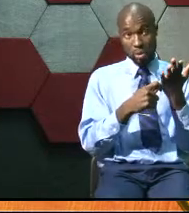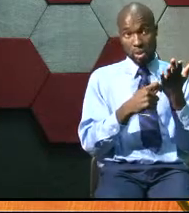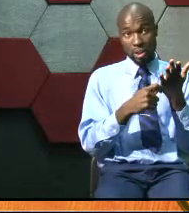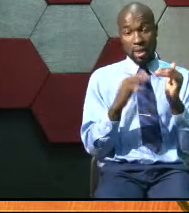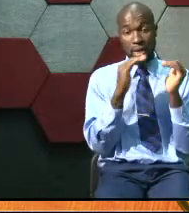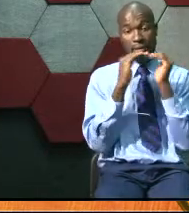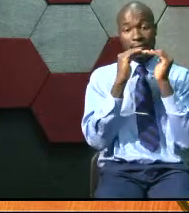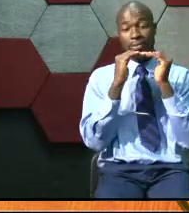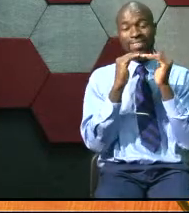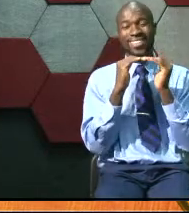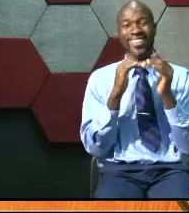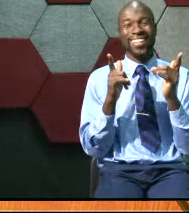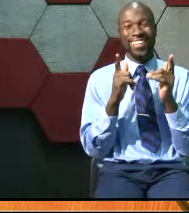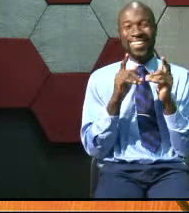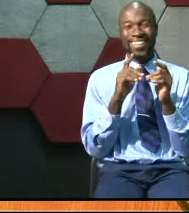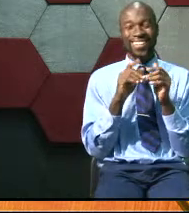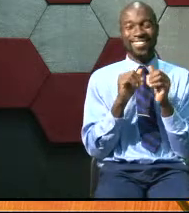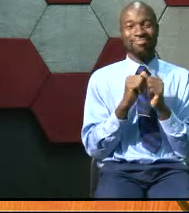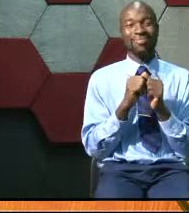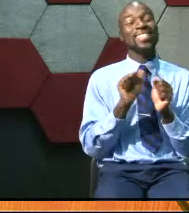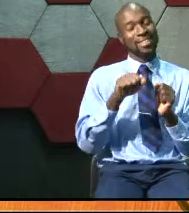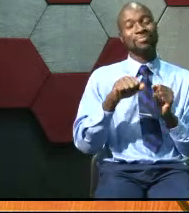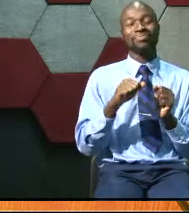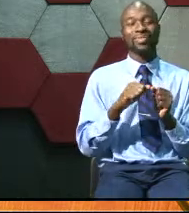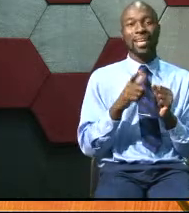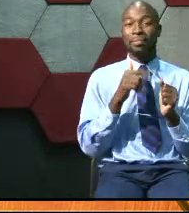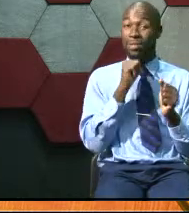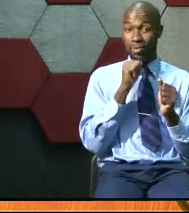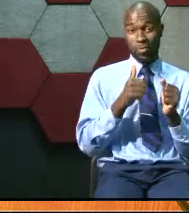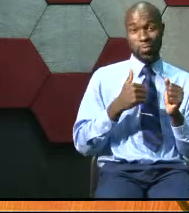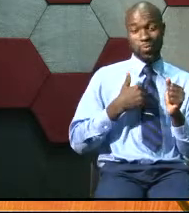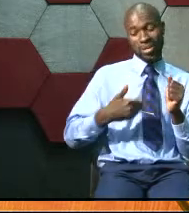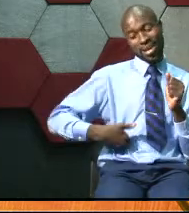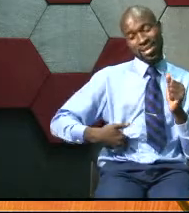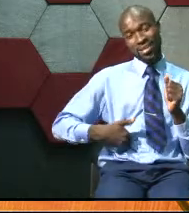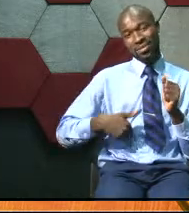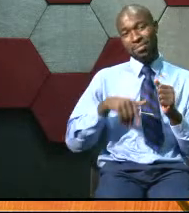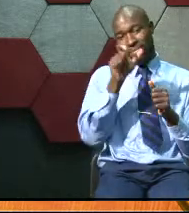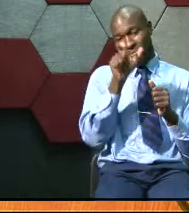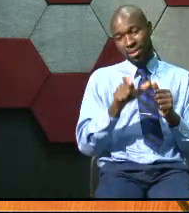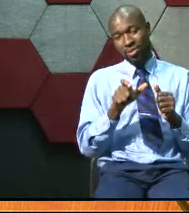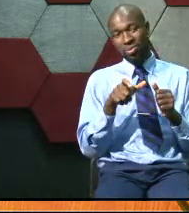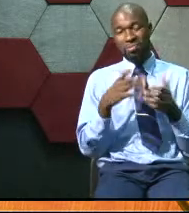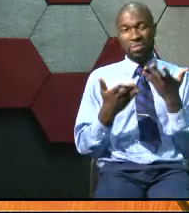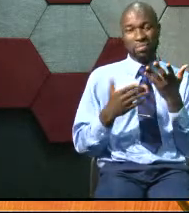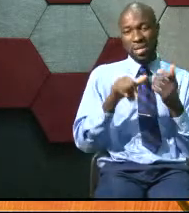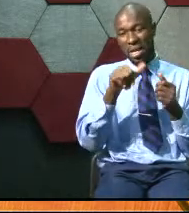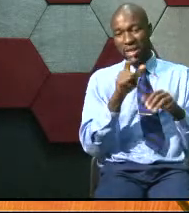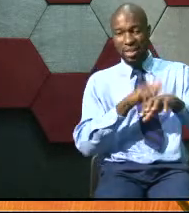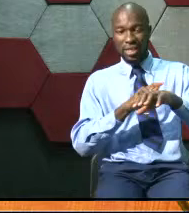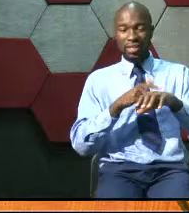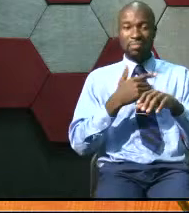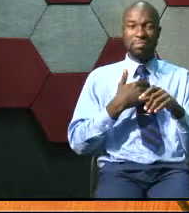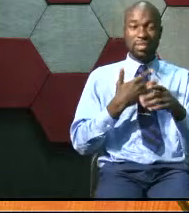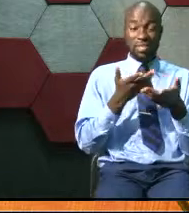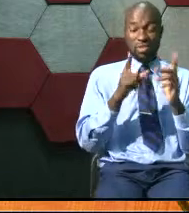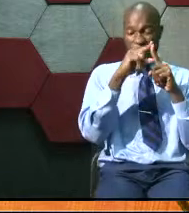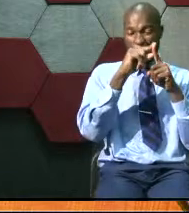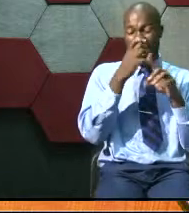technology. Yeah. I'm not a young scientist anymore. I think I'm just crossing over. So some of these words,